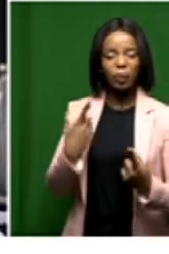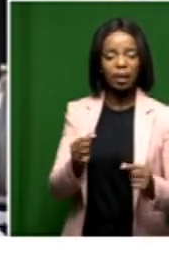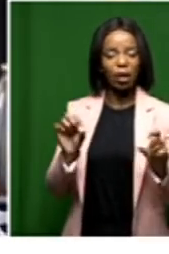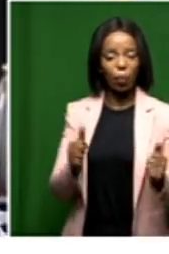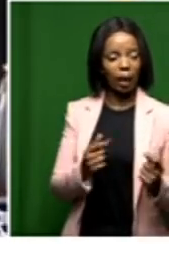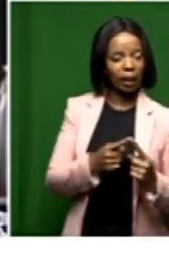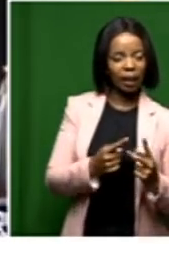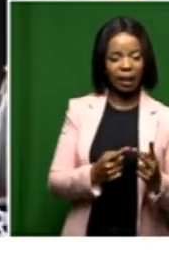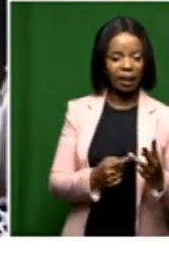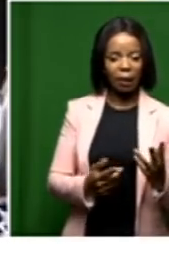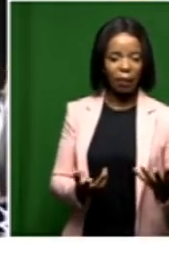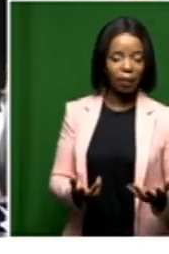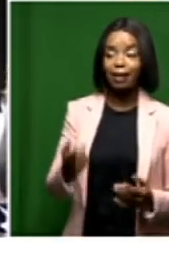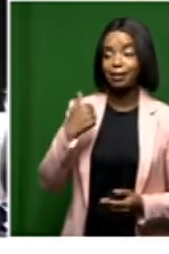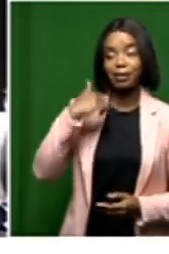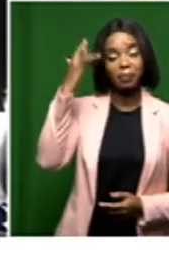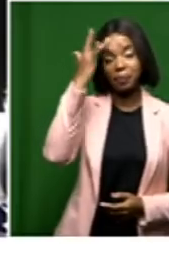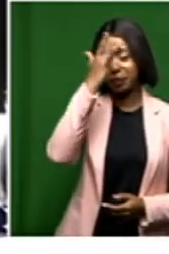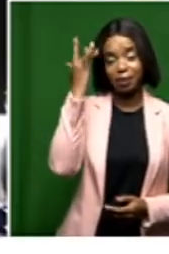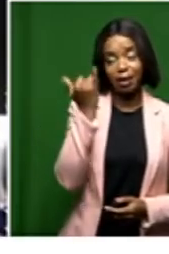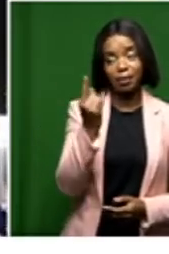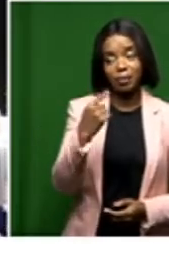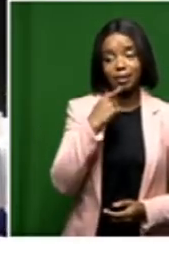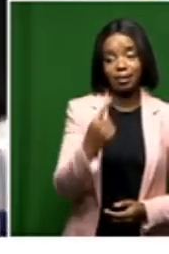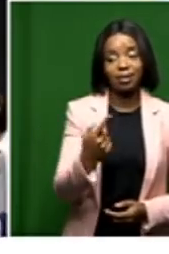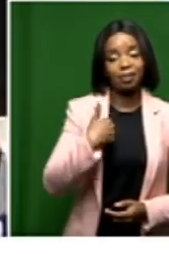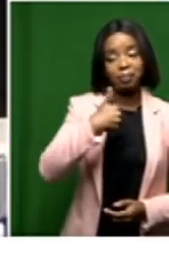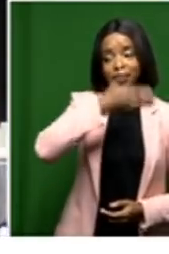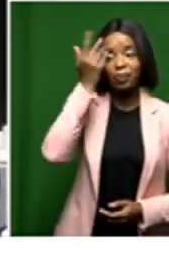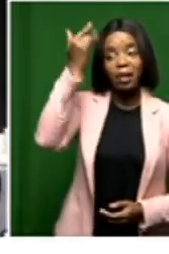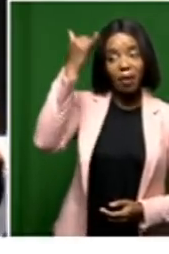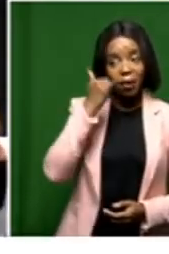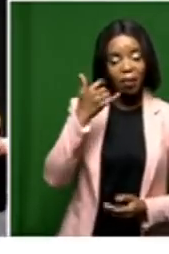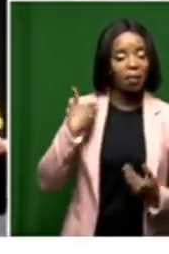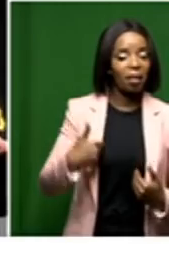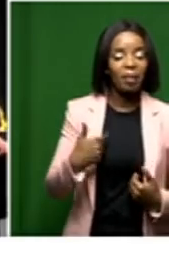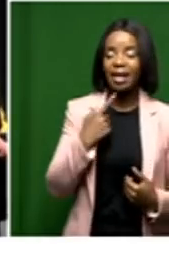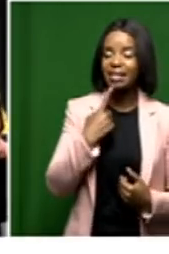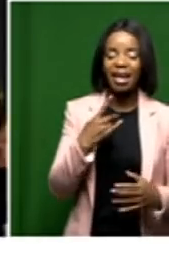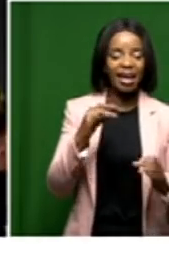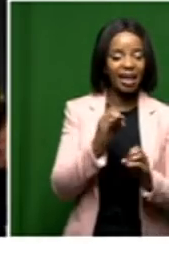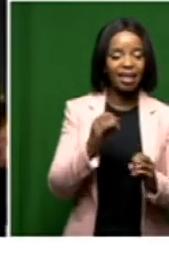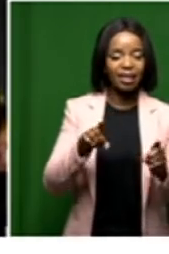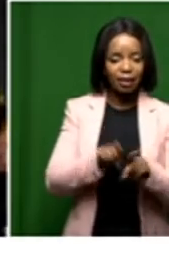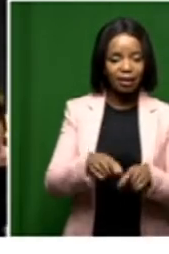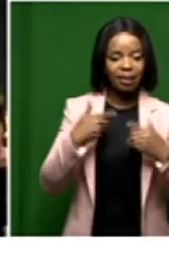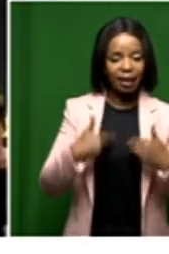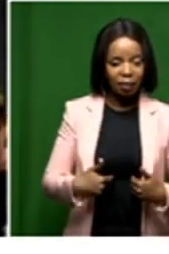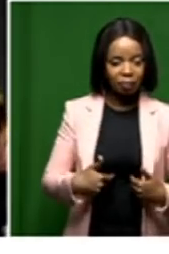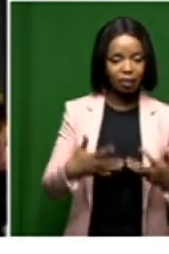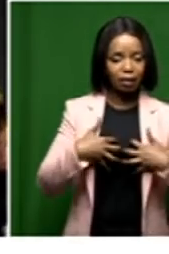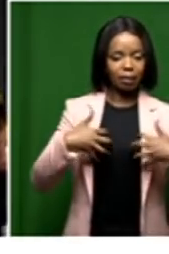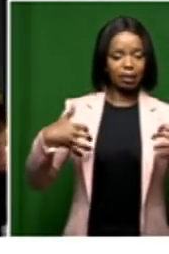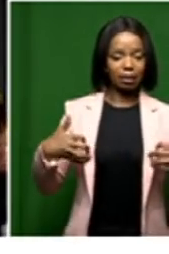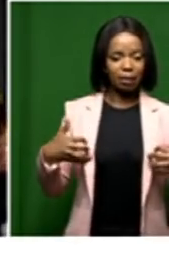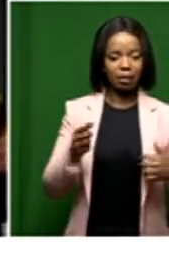or... I have no idea. Like you said, I just got a call and I don't even know. They didn't say anything. So I'm just as anxious as everyone is to find out what